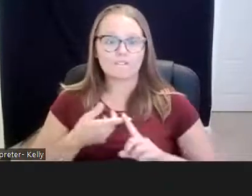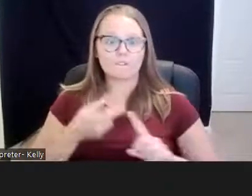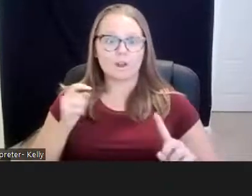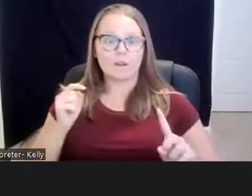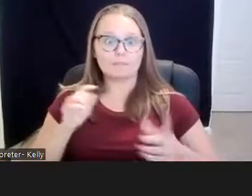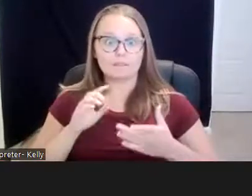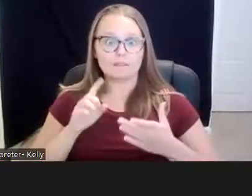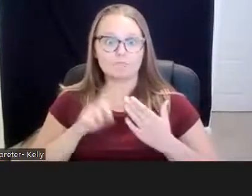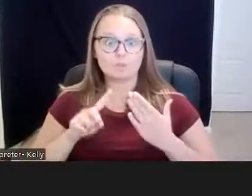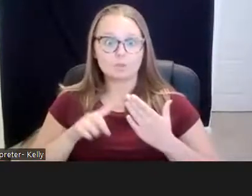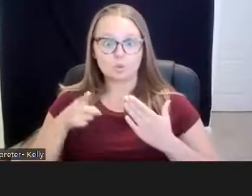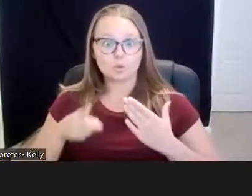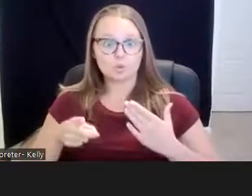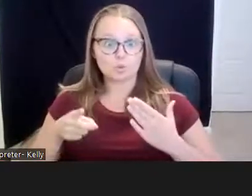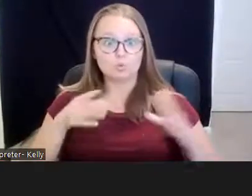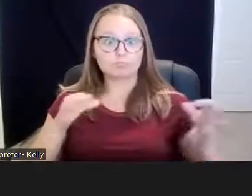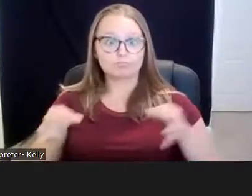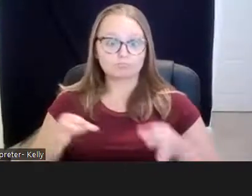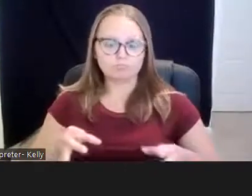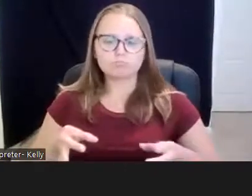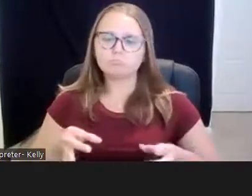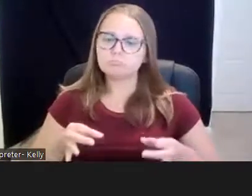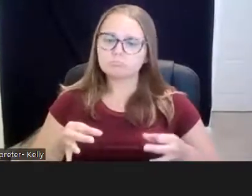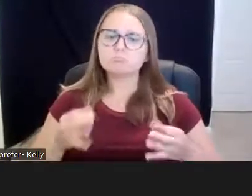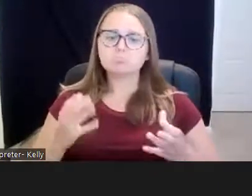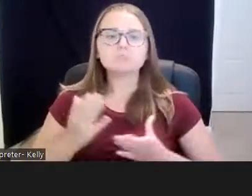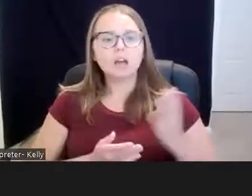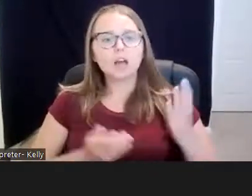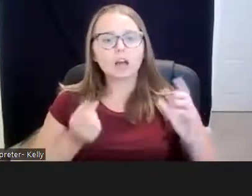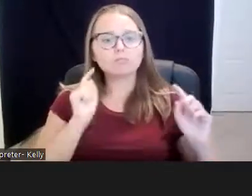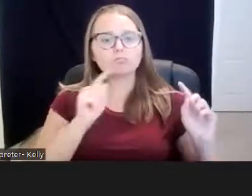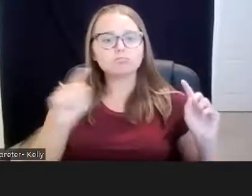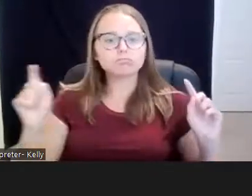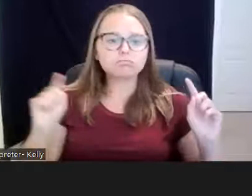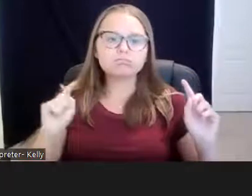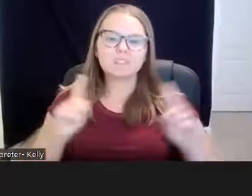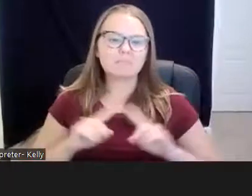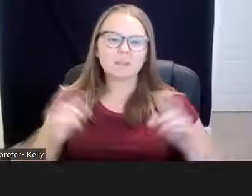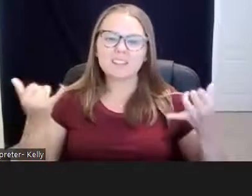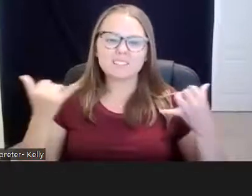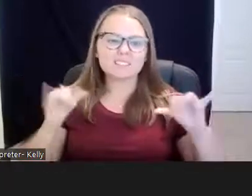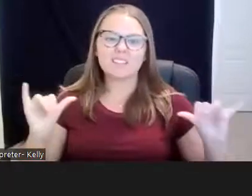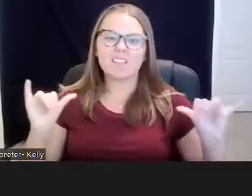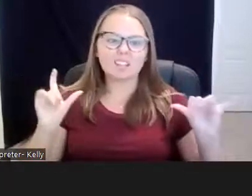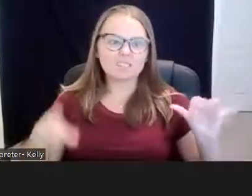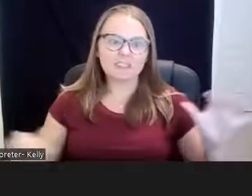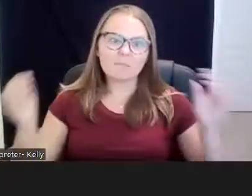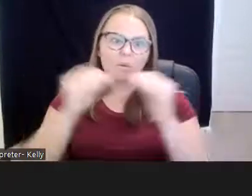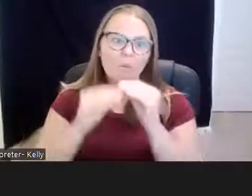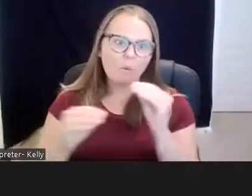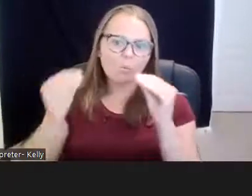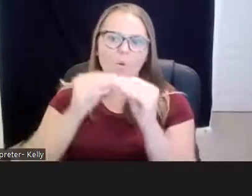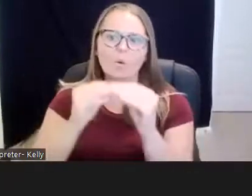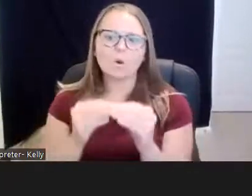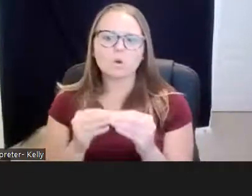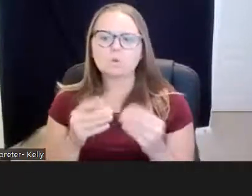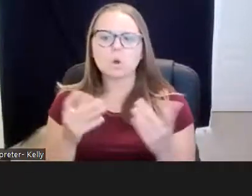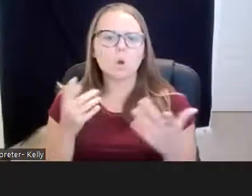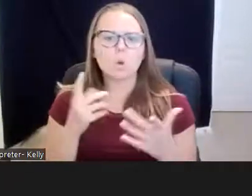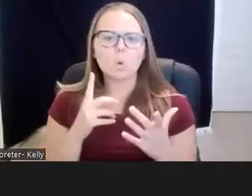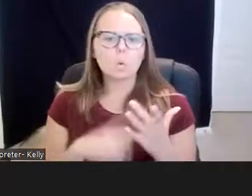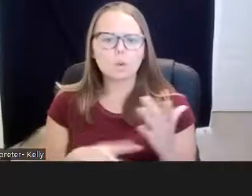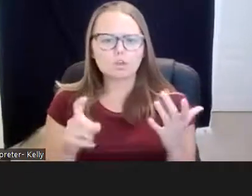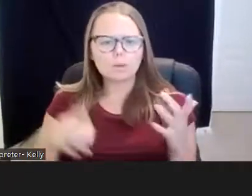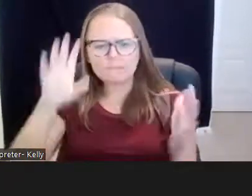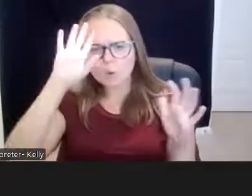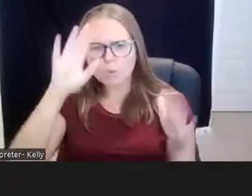studies you pointed out, you know, there's some out there, but it sounds like we still have a ways to go. What should we be focusing on?